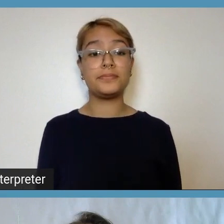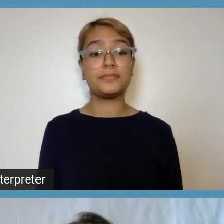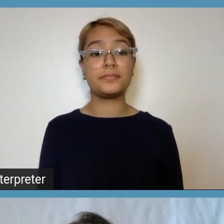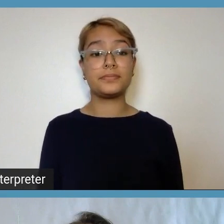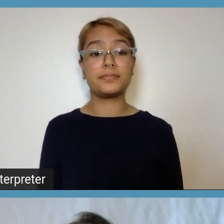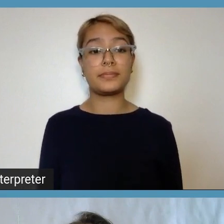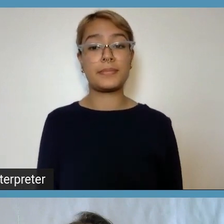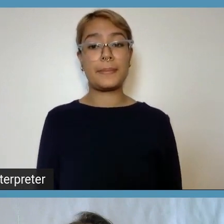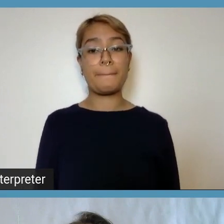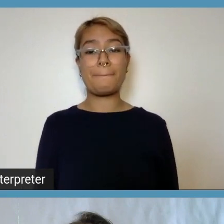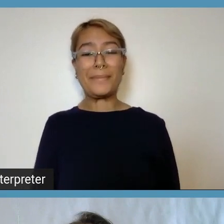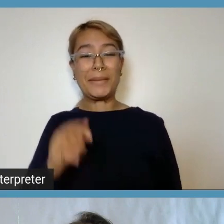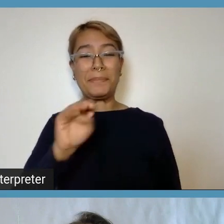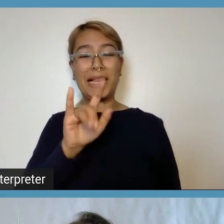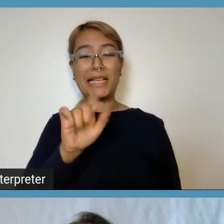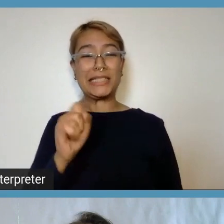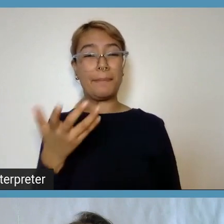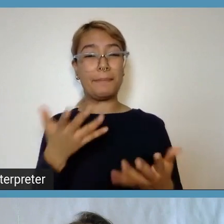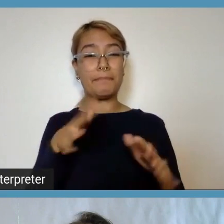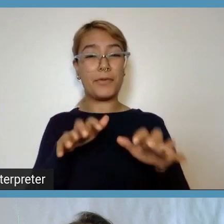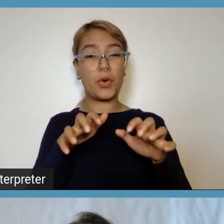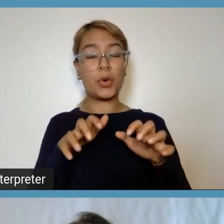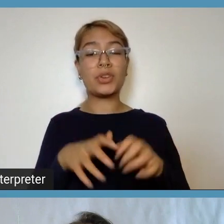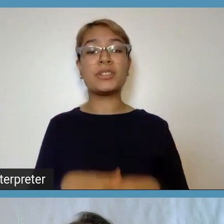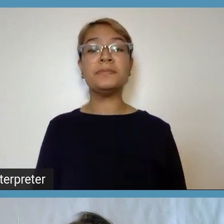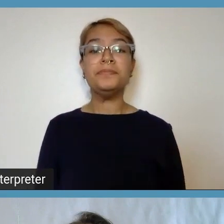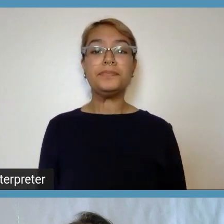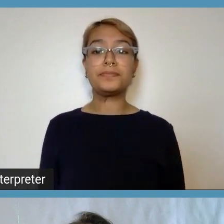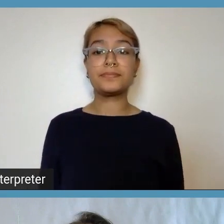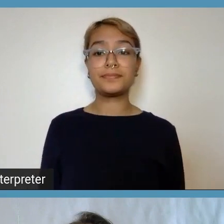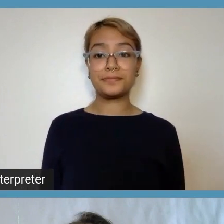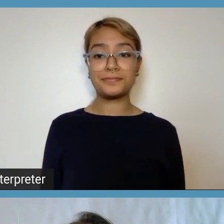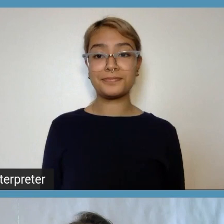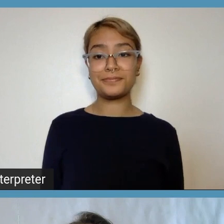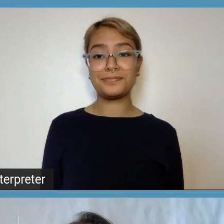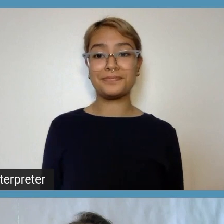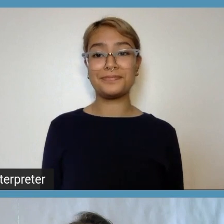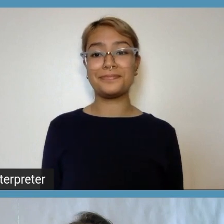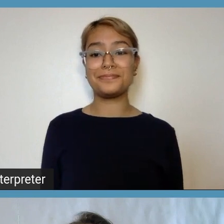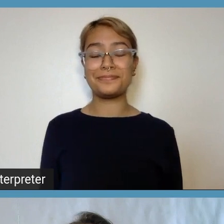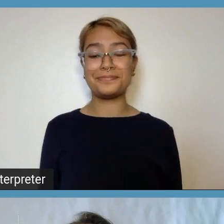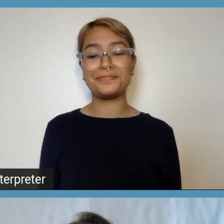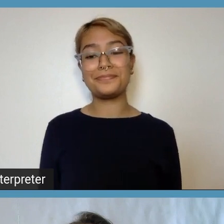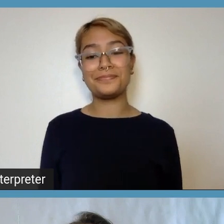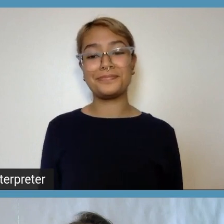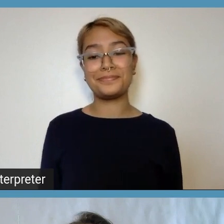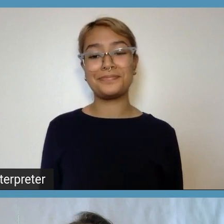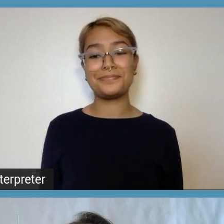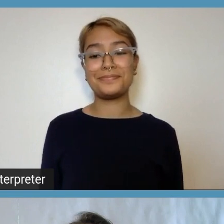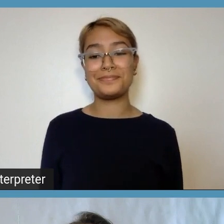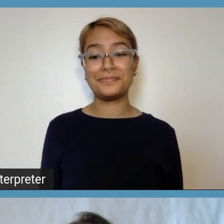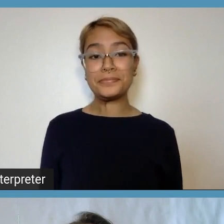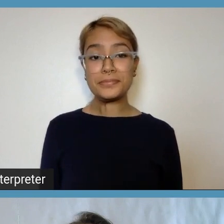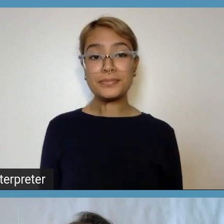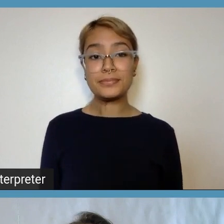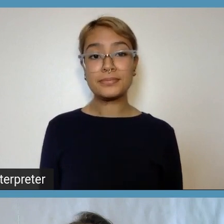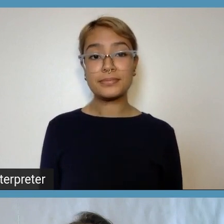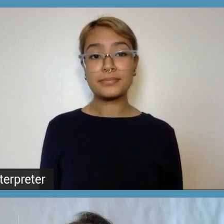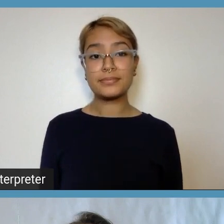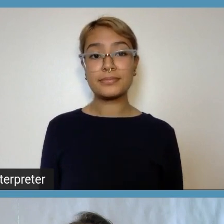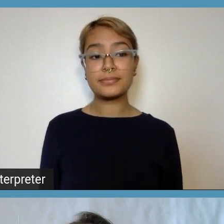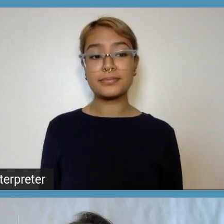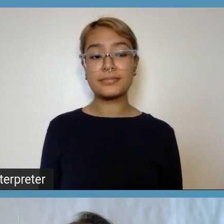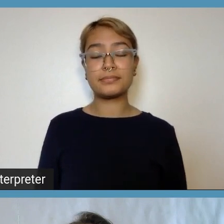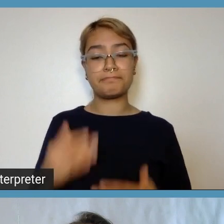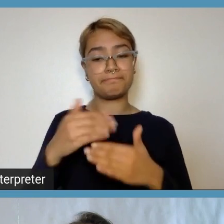Oh, I think she went and froze it. Uh-oh. Because she has a much more organized answer. Well, just sort of a part two of that